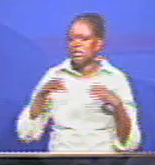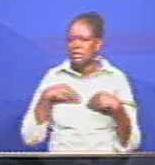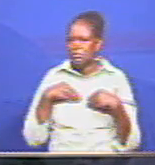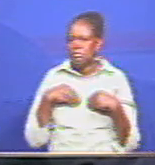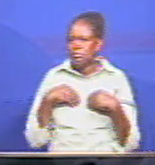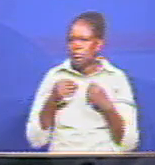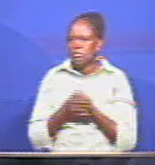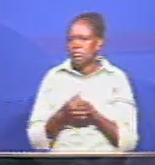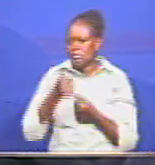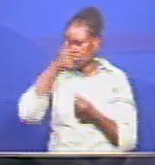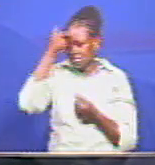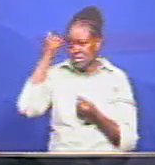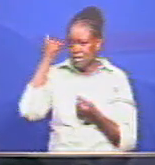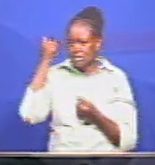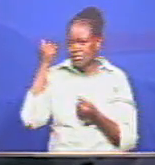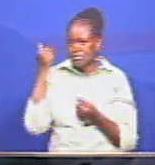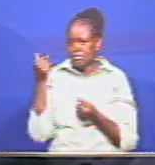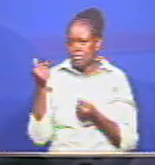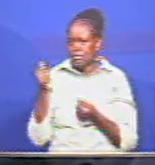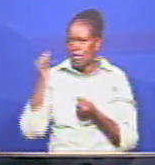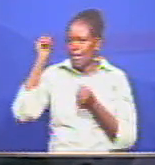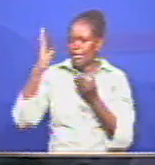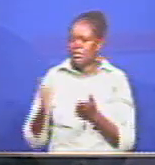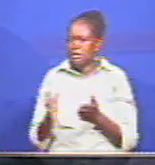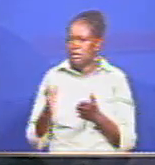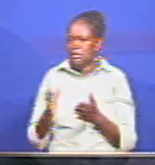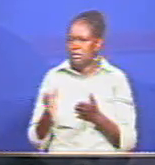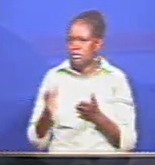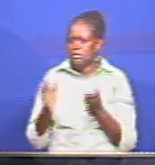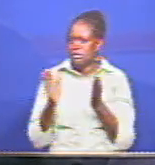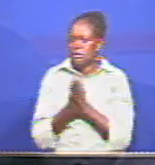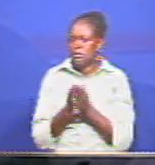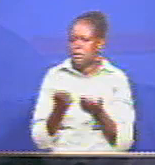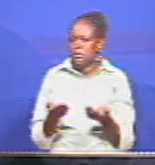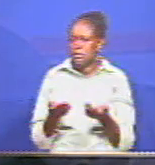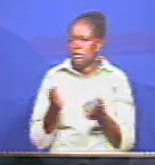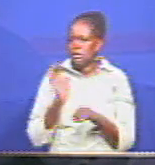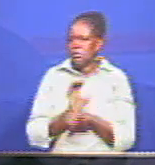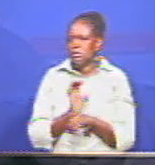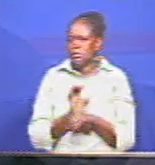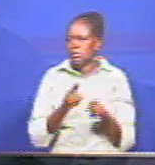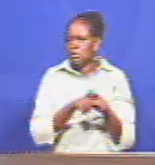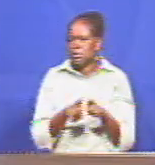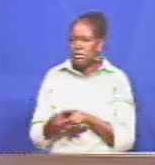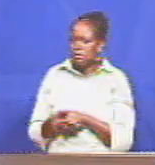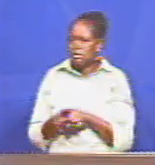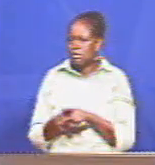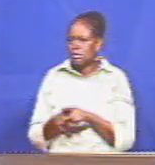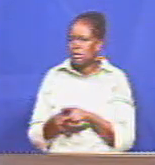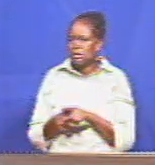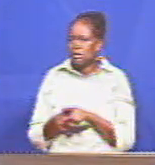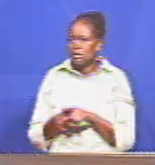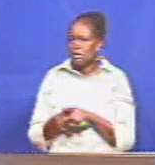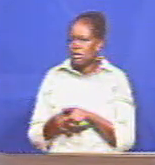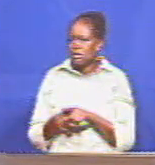mm-hmm. Because a politician mm-hmm. and and the church also, mm-hmm. you know, we are